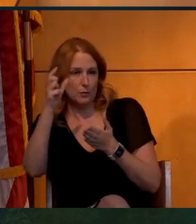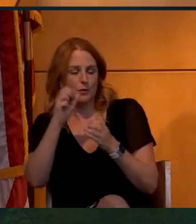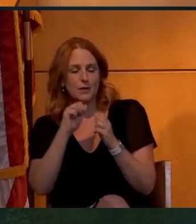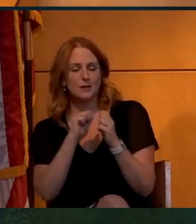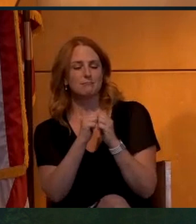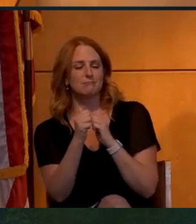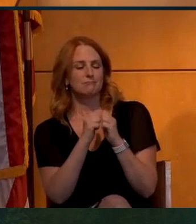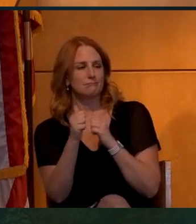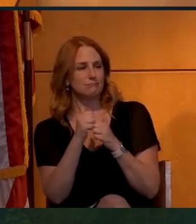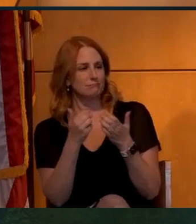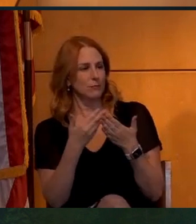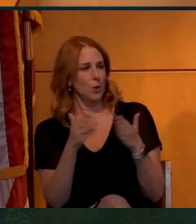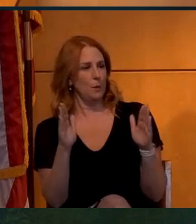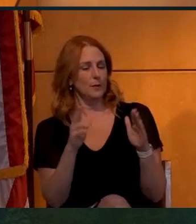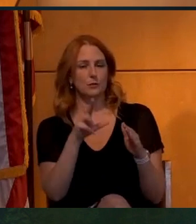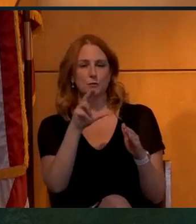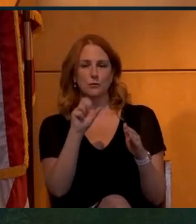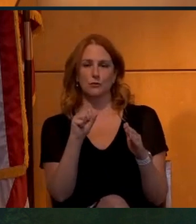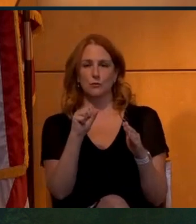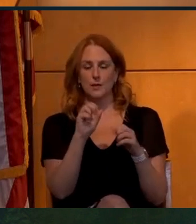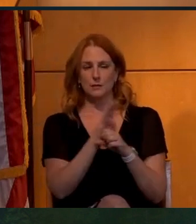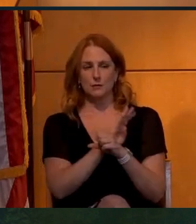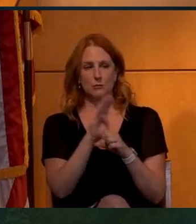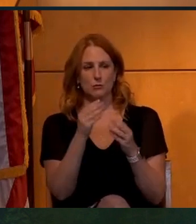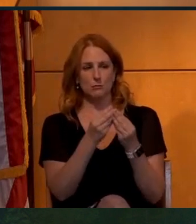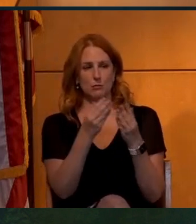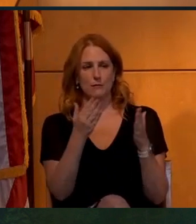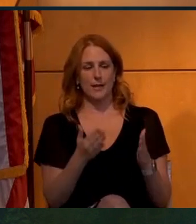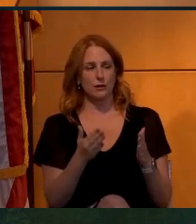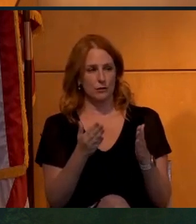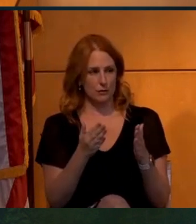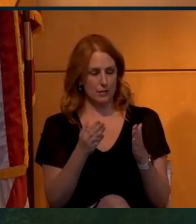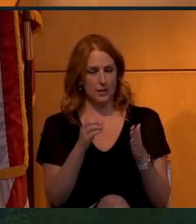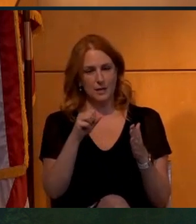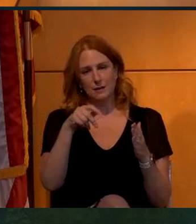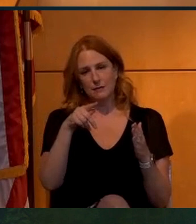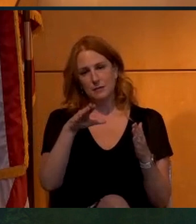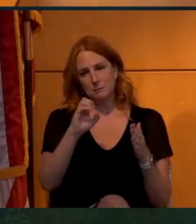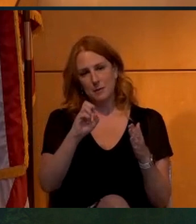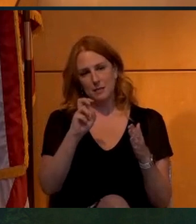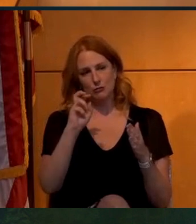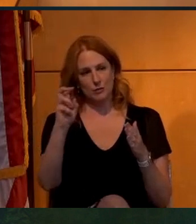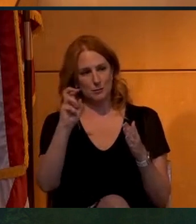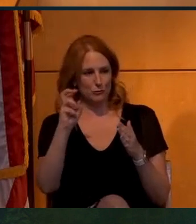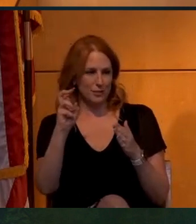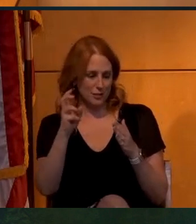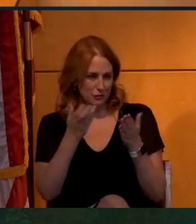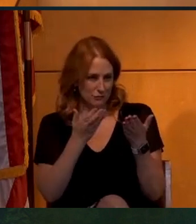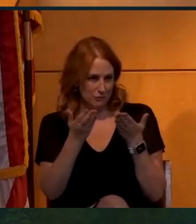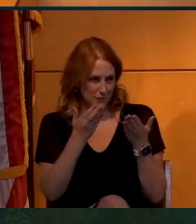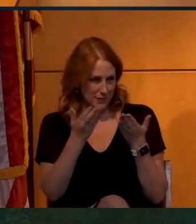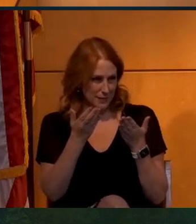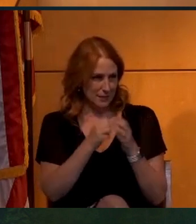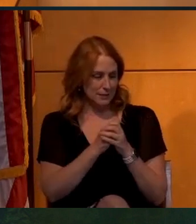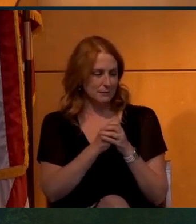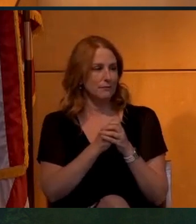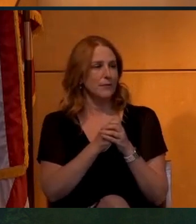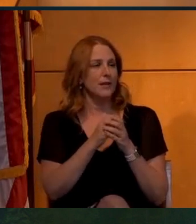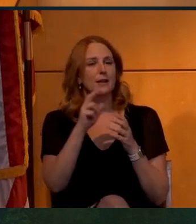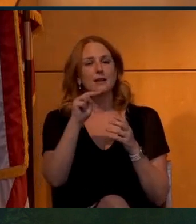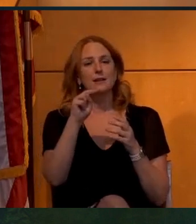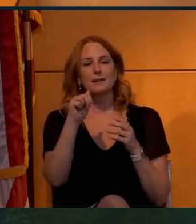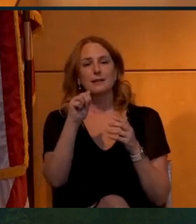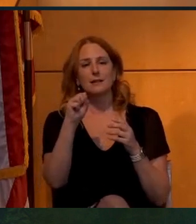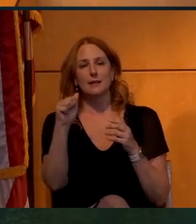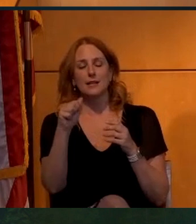that's open to U.S. commercial providers of space transportation services. This is structured so that NASA is